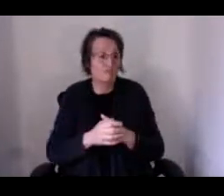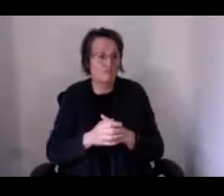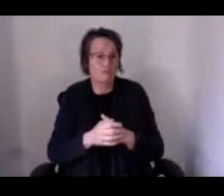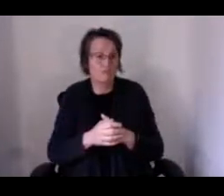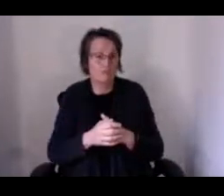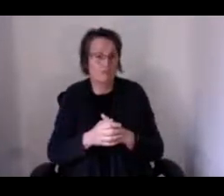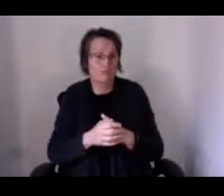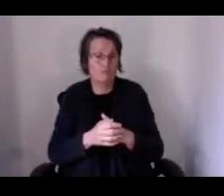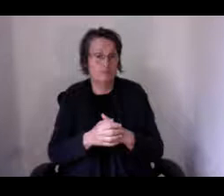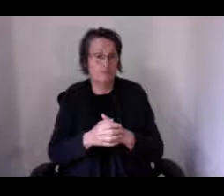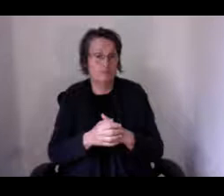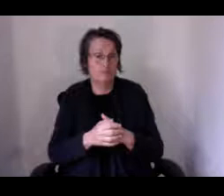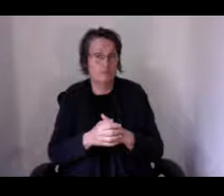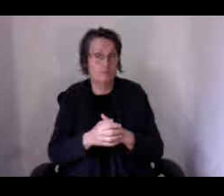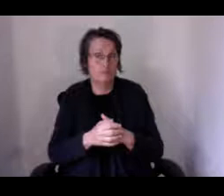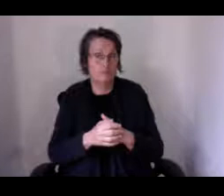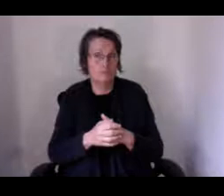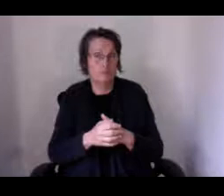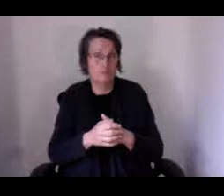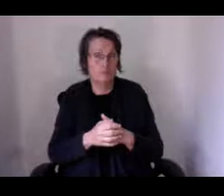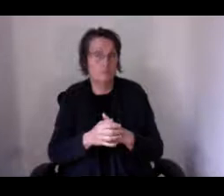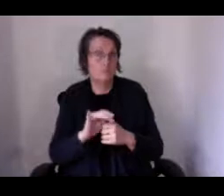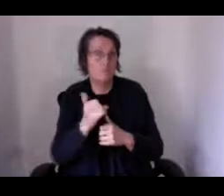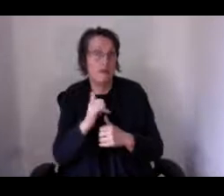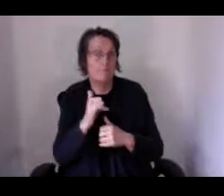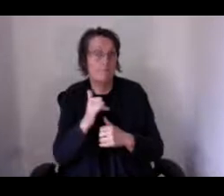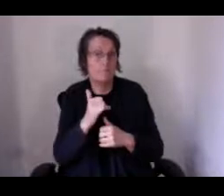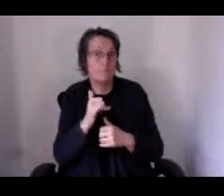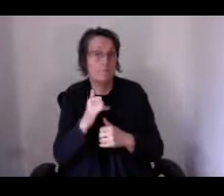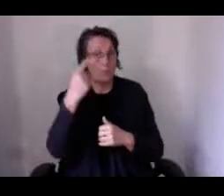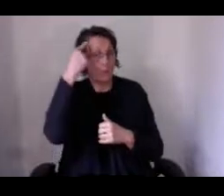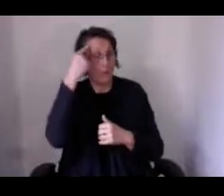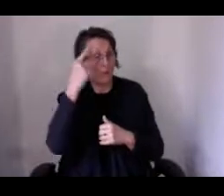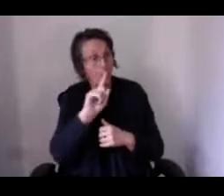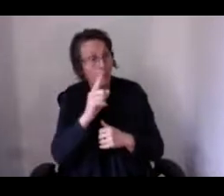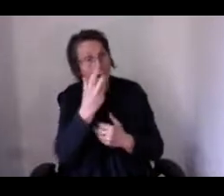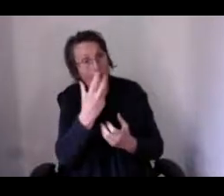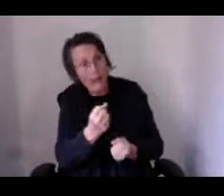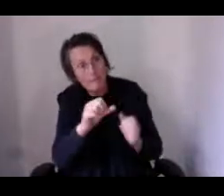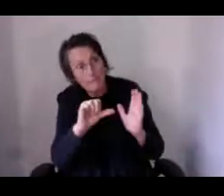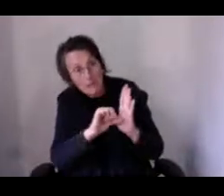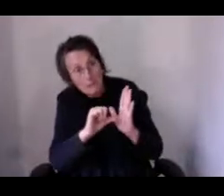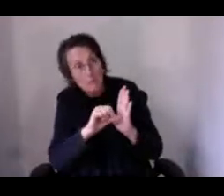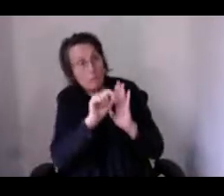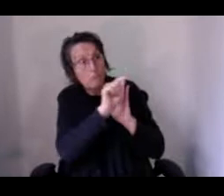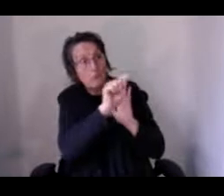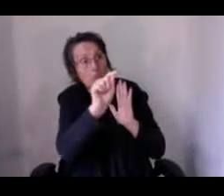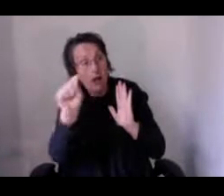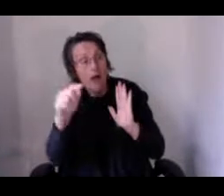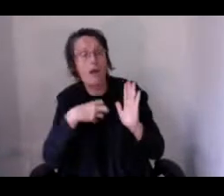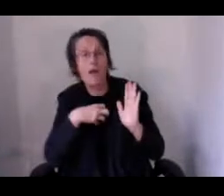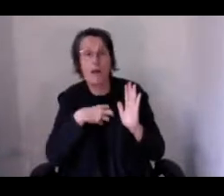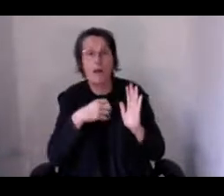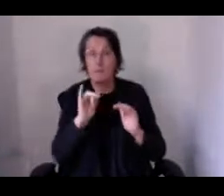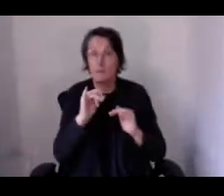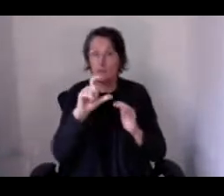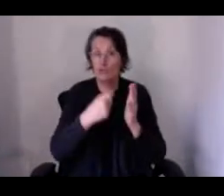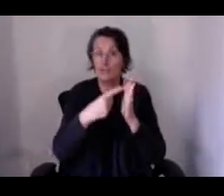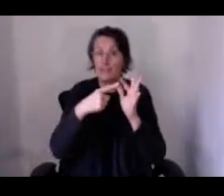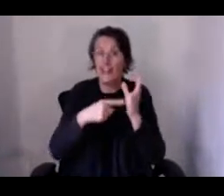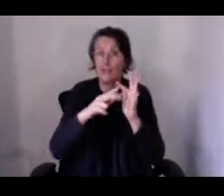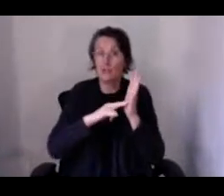just in terms of hearing about the what's on offer, are there any sort of thoughts about what Create New South Wales has on offer,